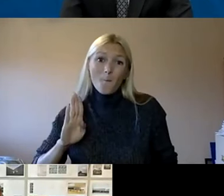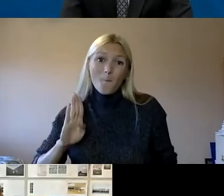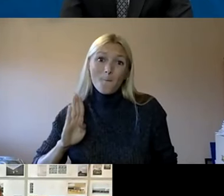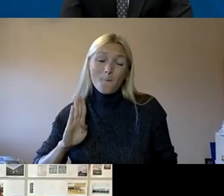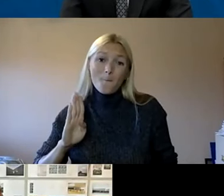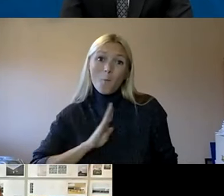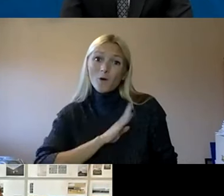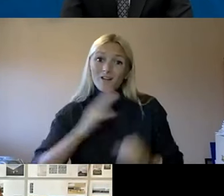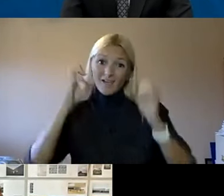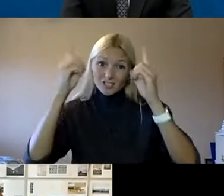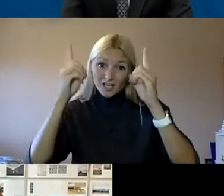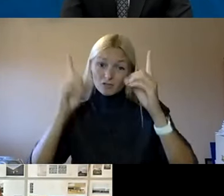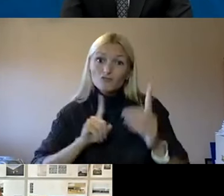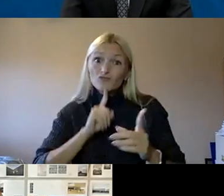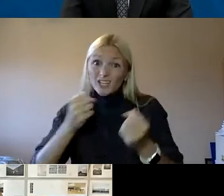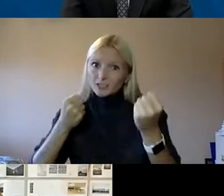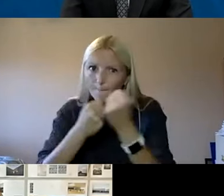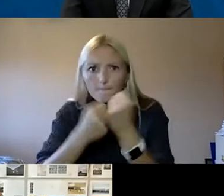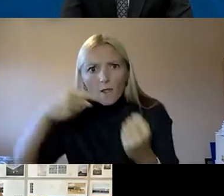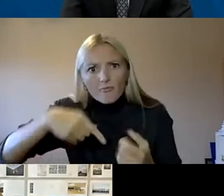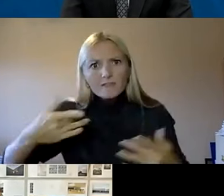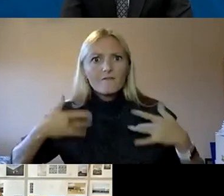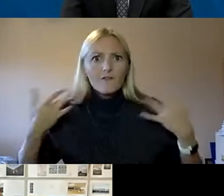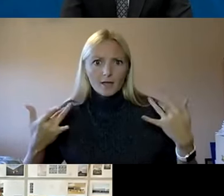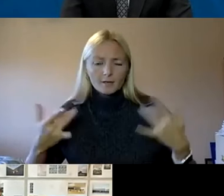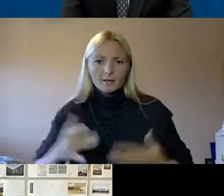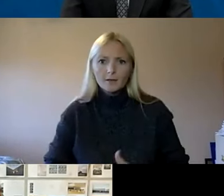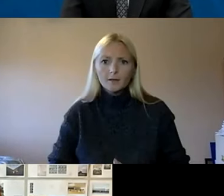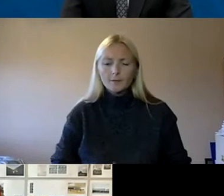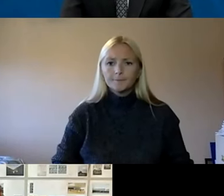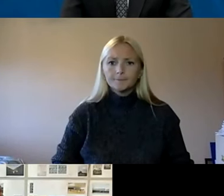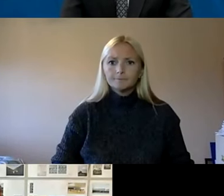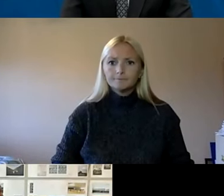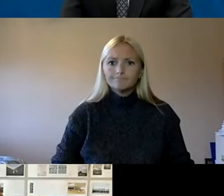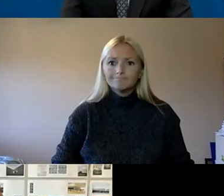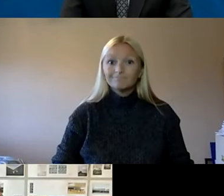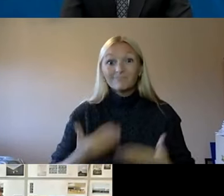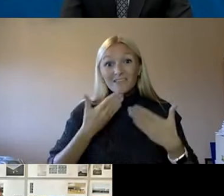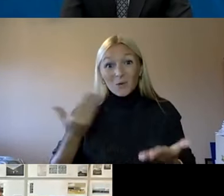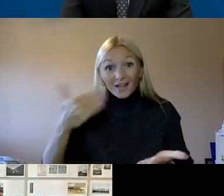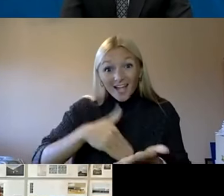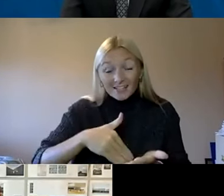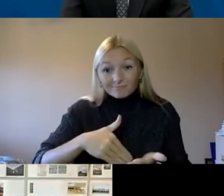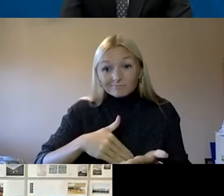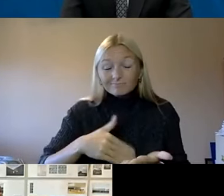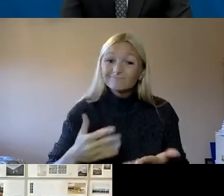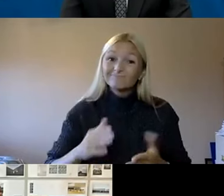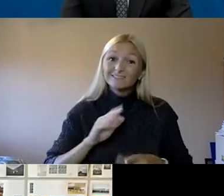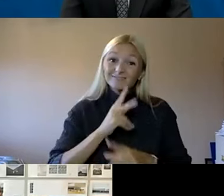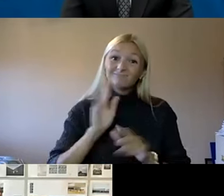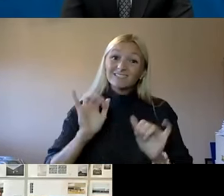supportive of this type of event and other initiatives that we have here at Nassau-Boeses. And thank you again, and everyone be safe. Thank